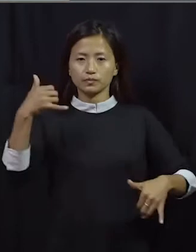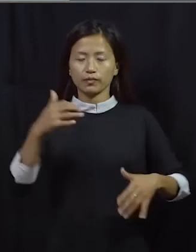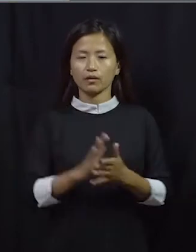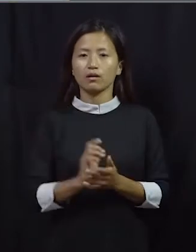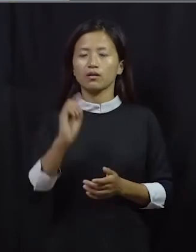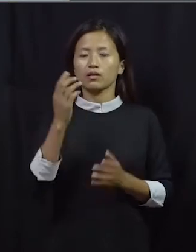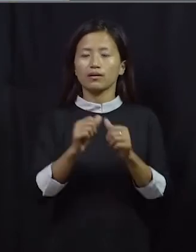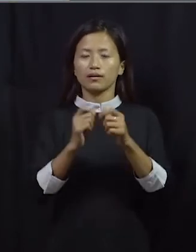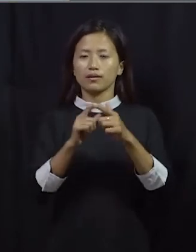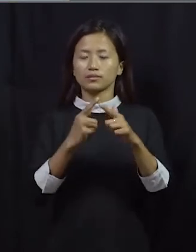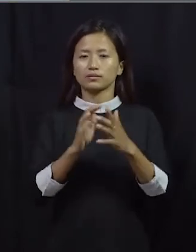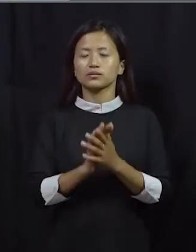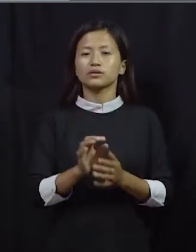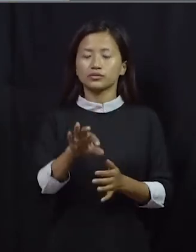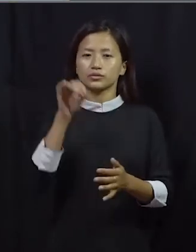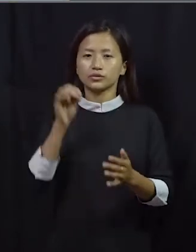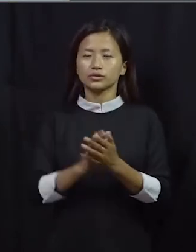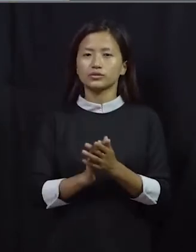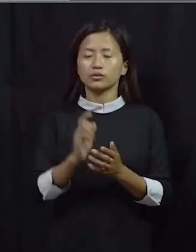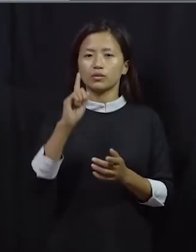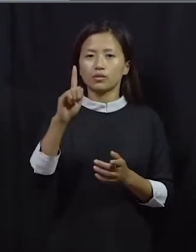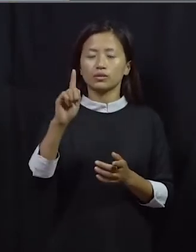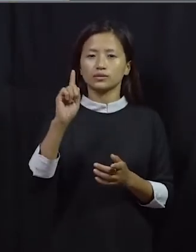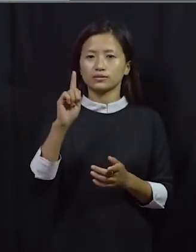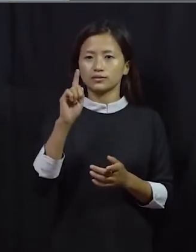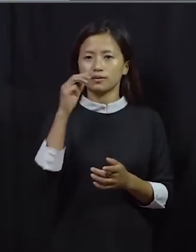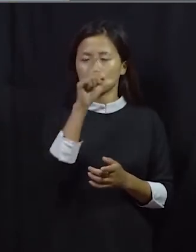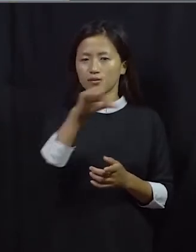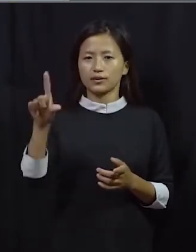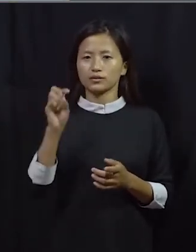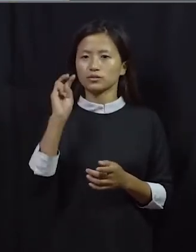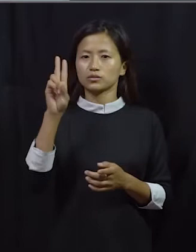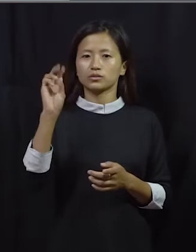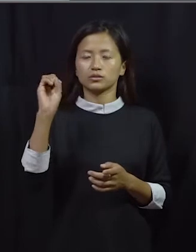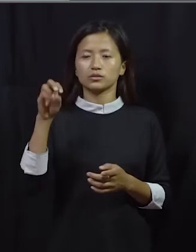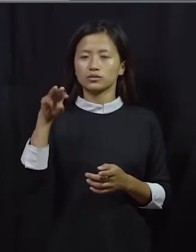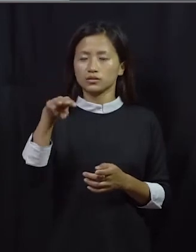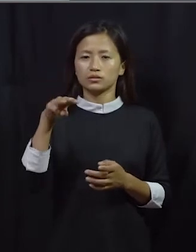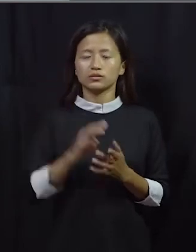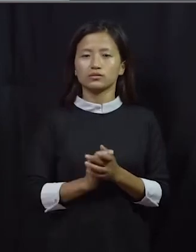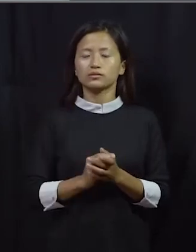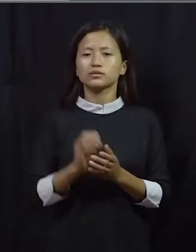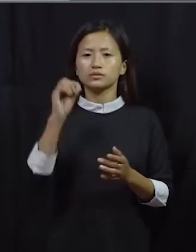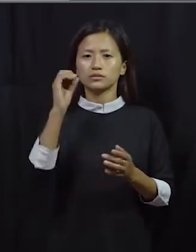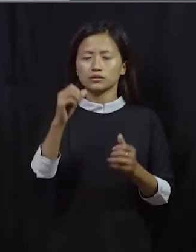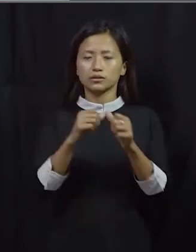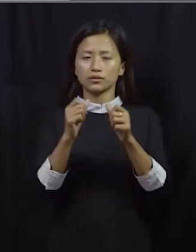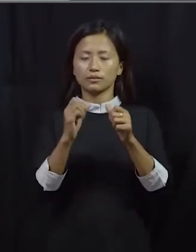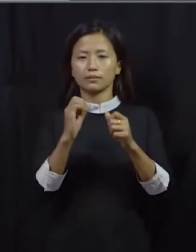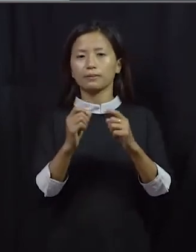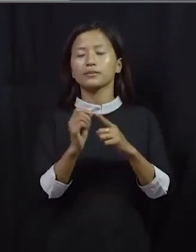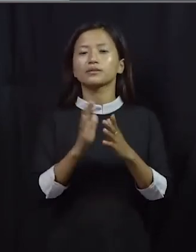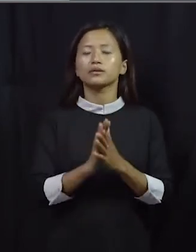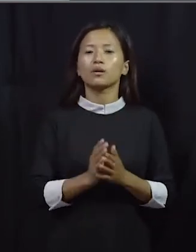withdrew 1,20,000 from his capital. X has withdrawn 1,20,000 from his capital and